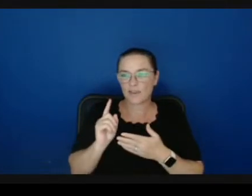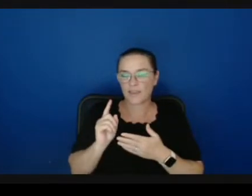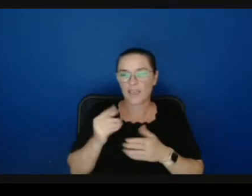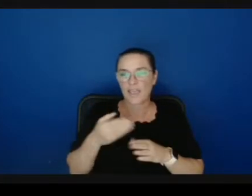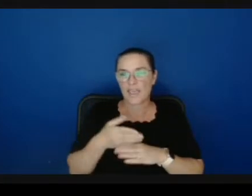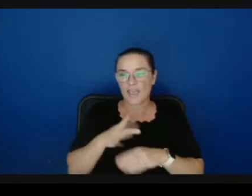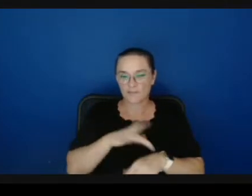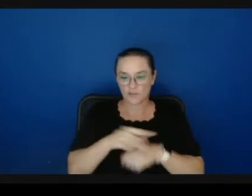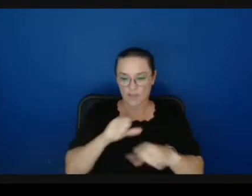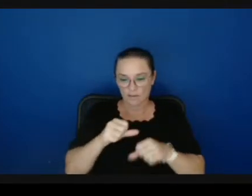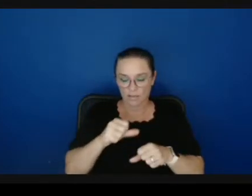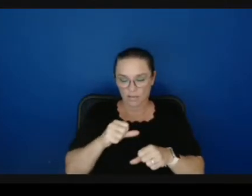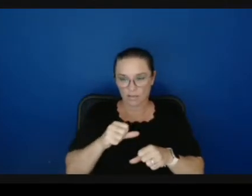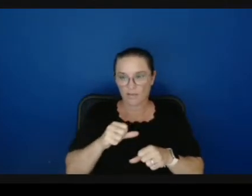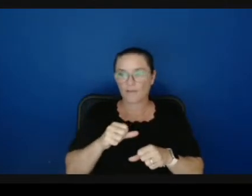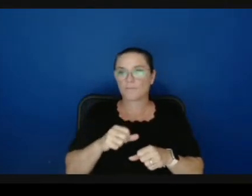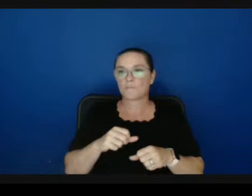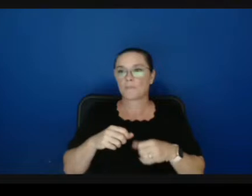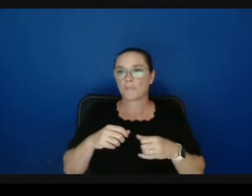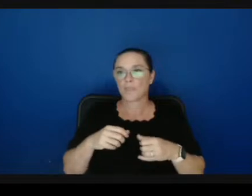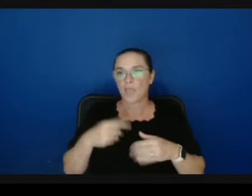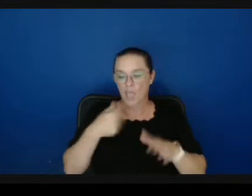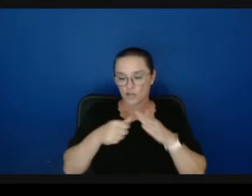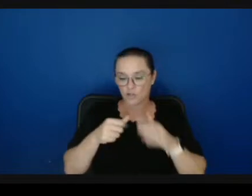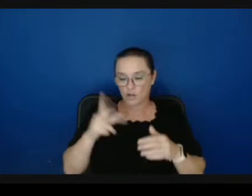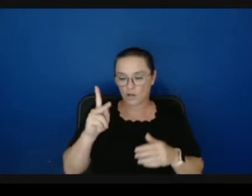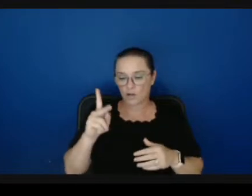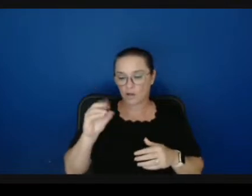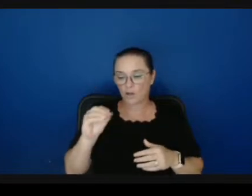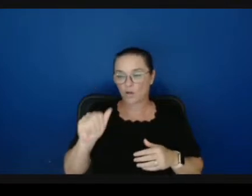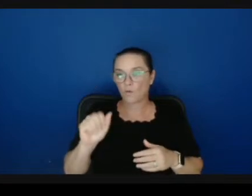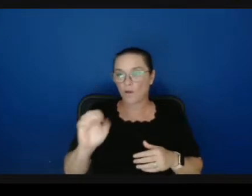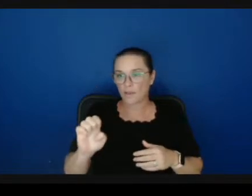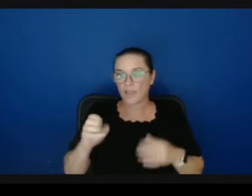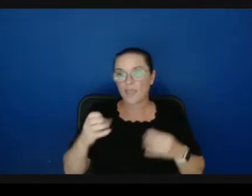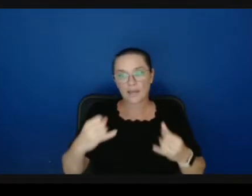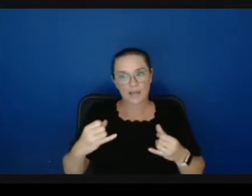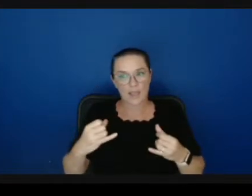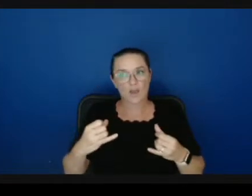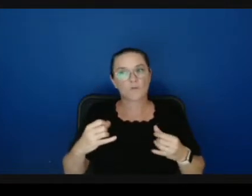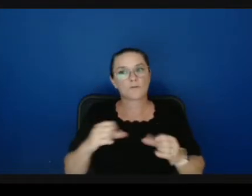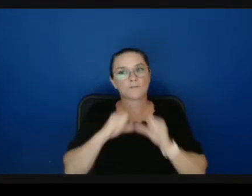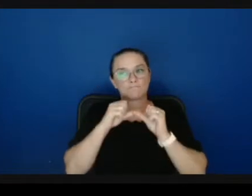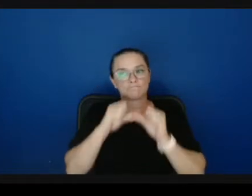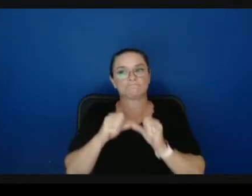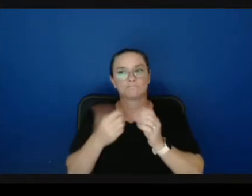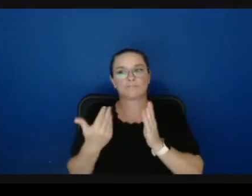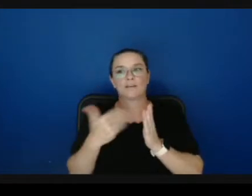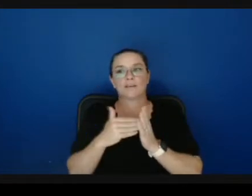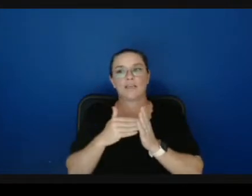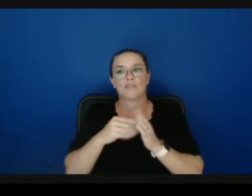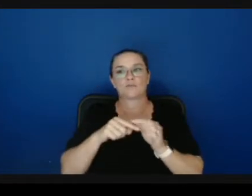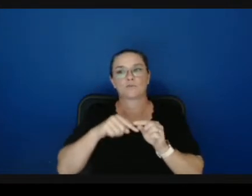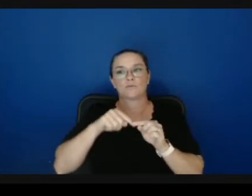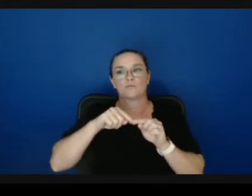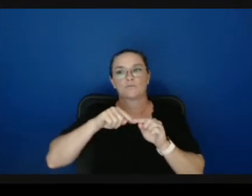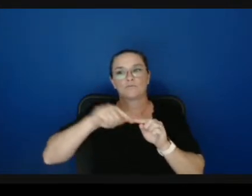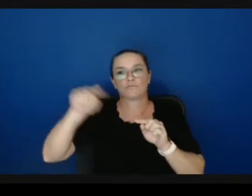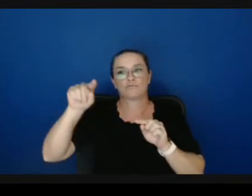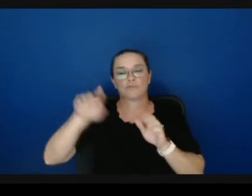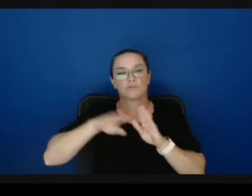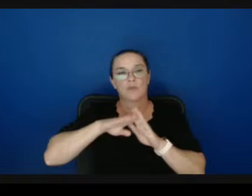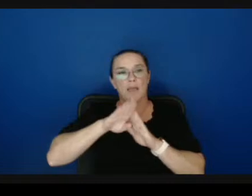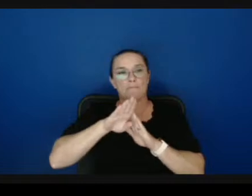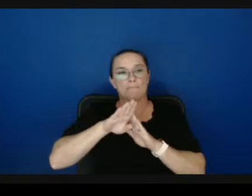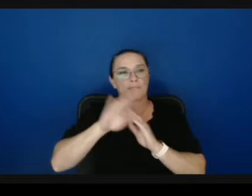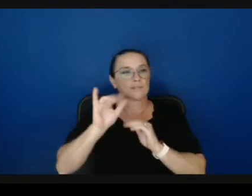Kauai, now seems to have resumed upwards once again to where you can't even tell there was a little wiggle anymore. It's just resumed that old